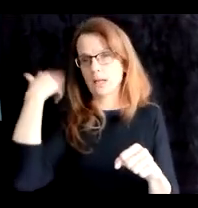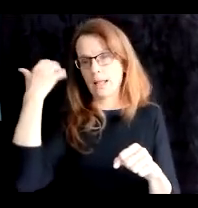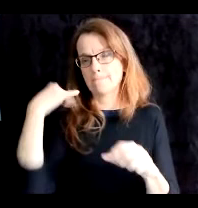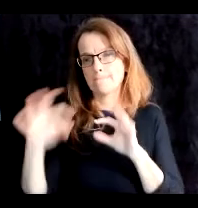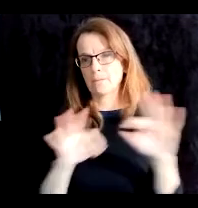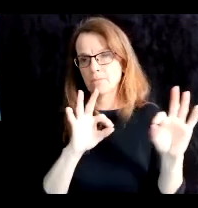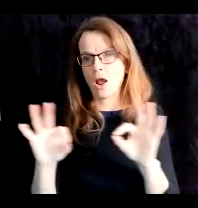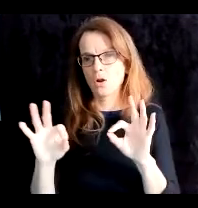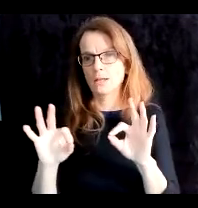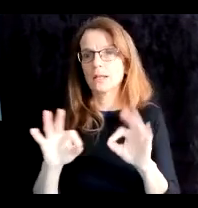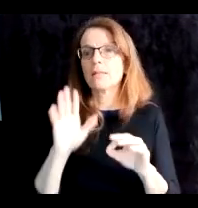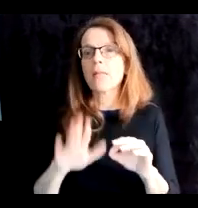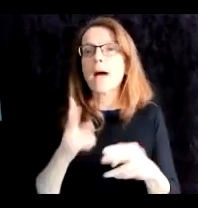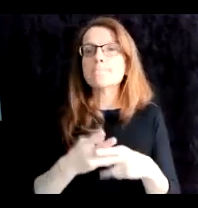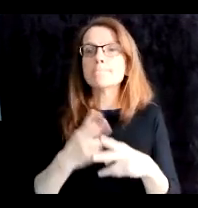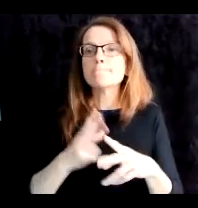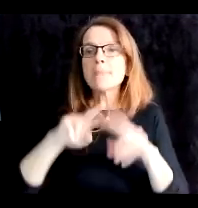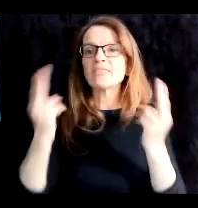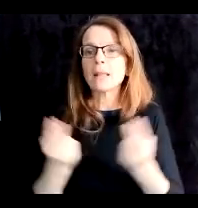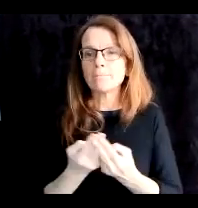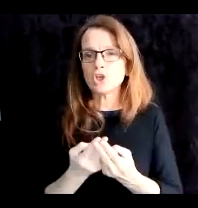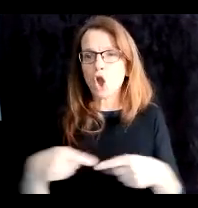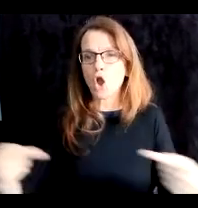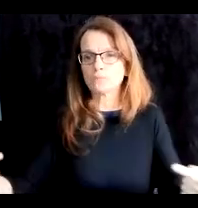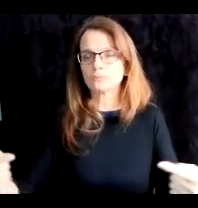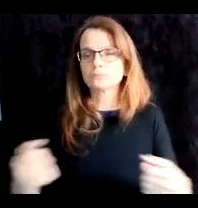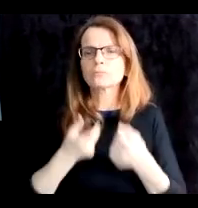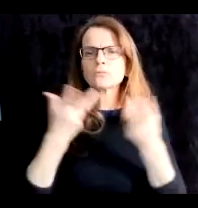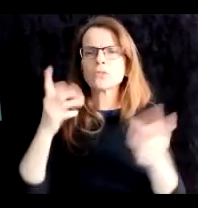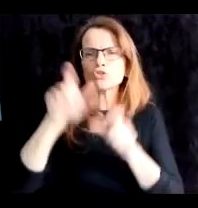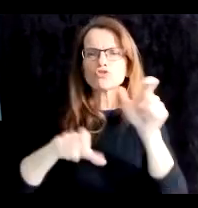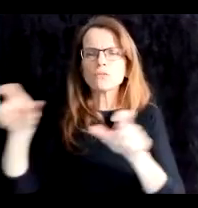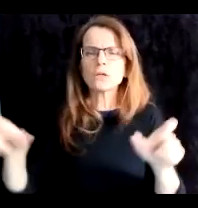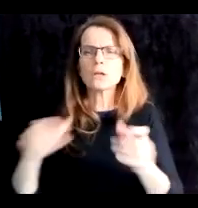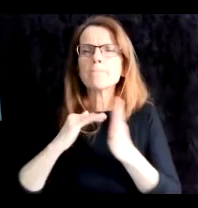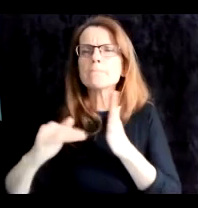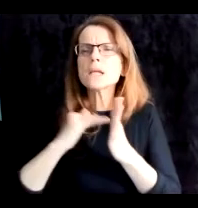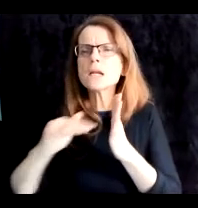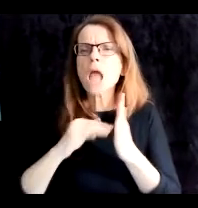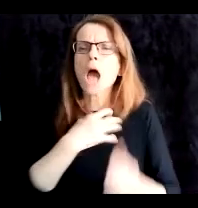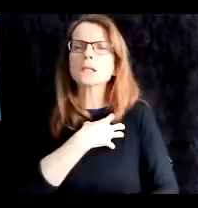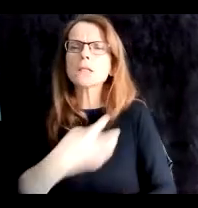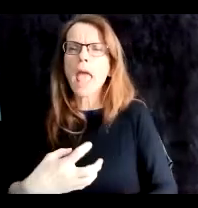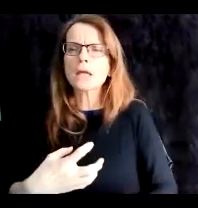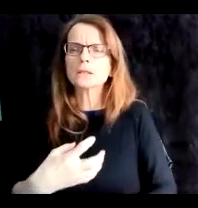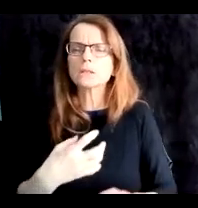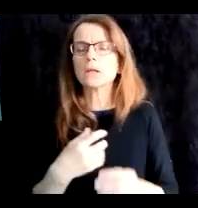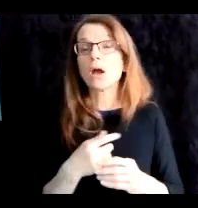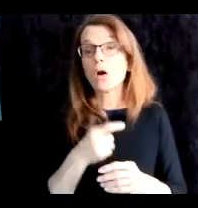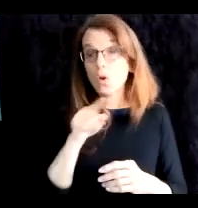of the billionaires increased very much, and the rich people became even richer.